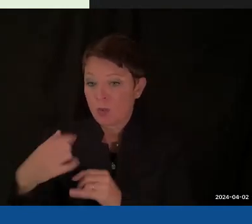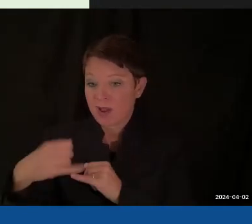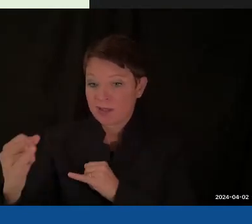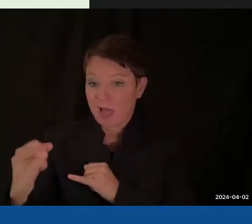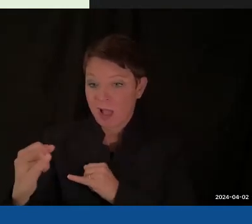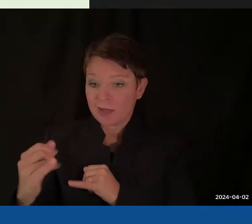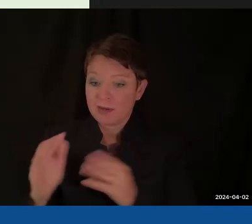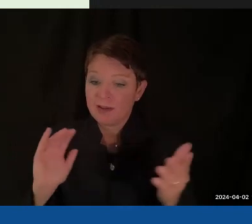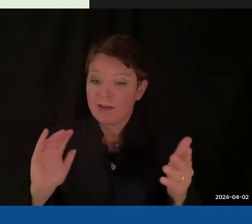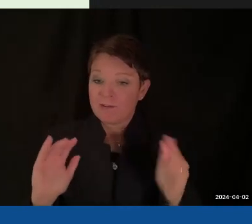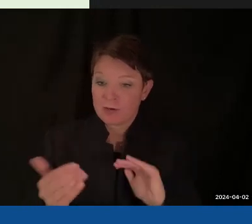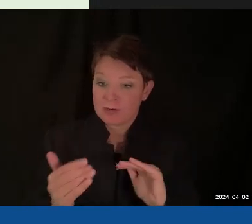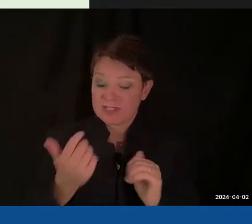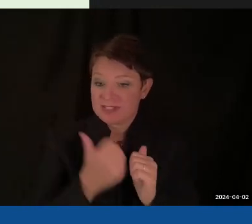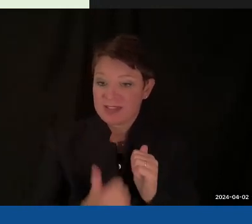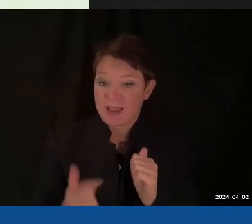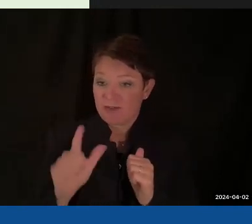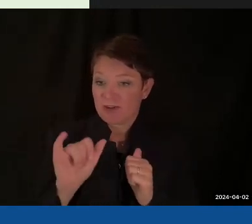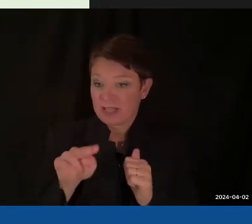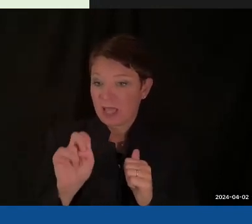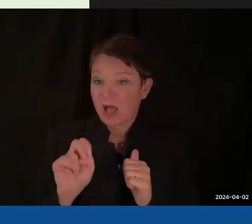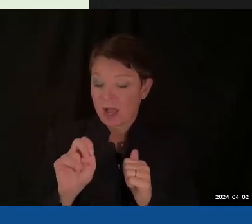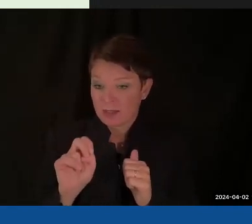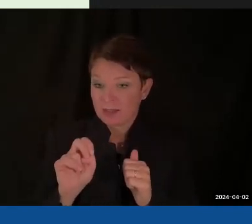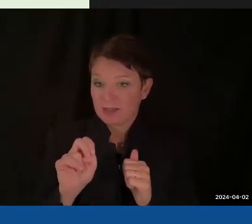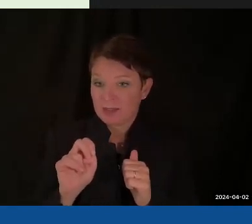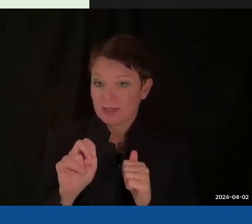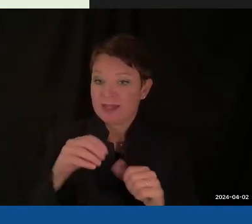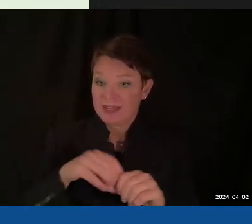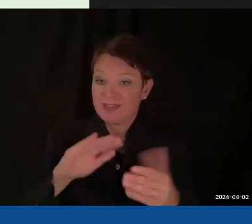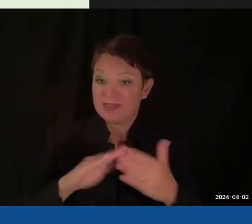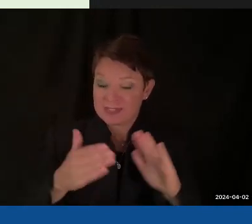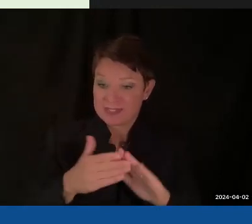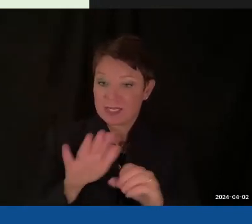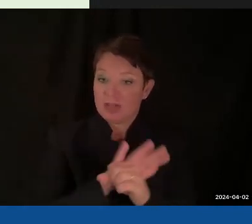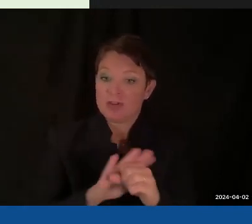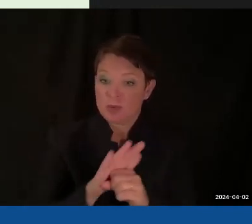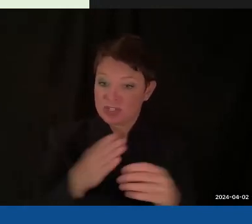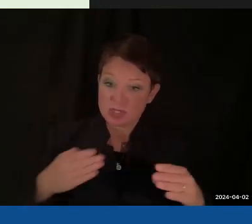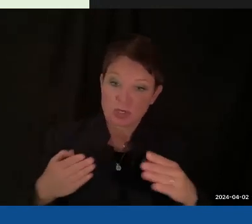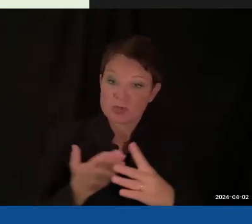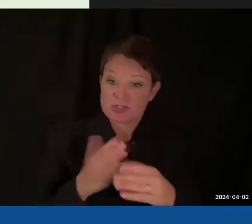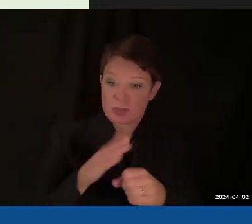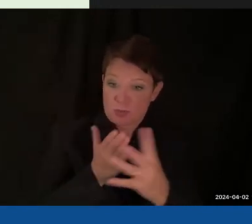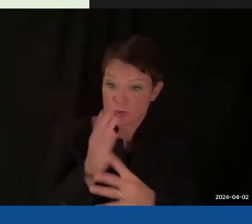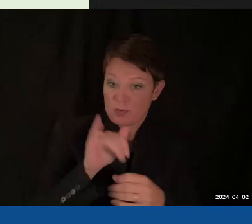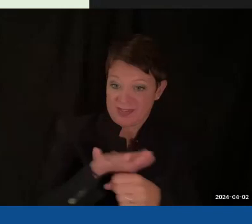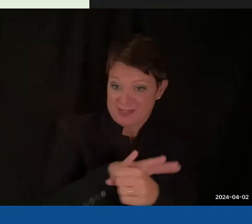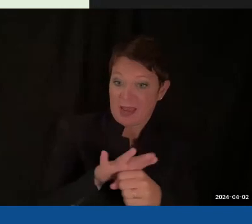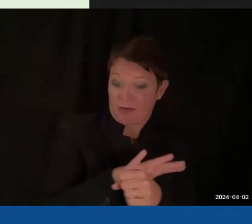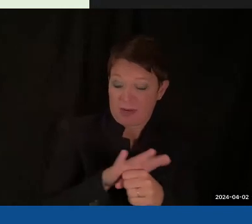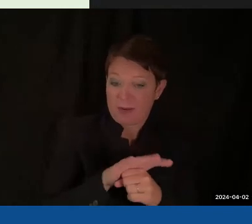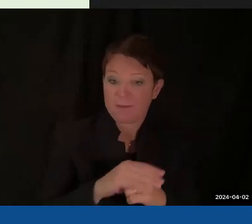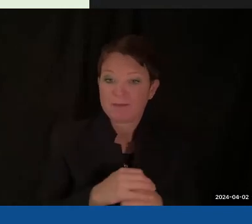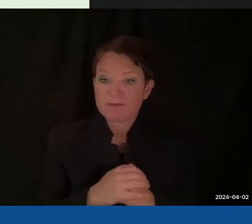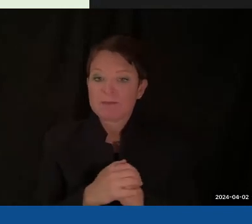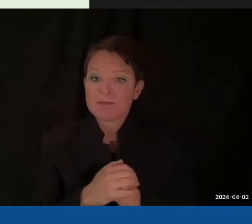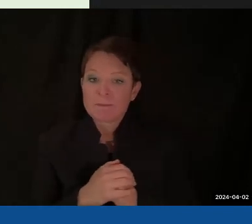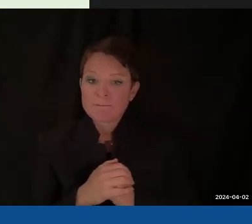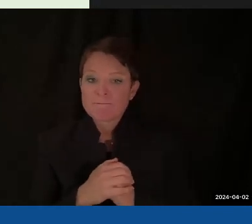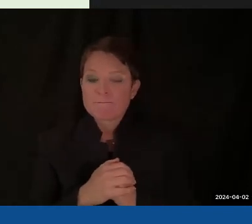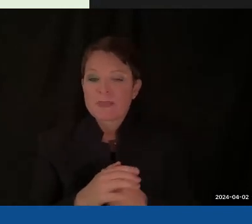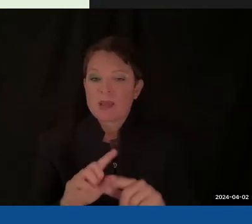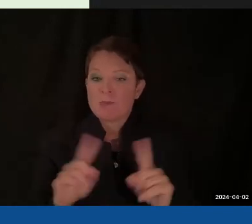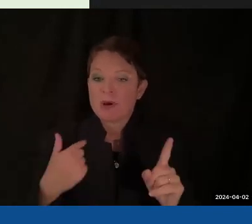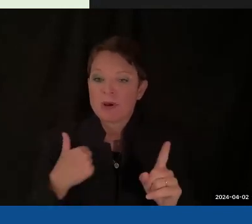goes there versus every single major line in the city and the region that passes through this location. But